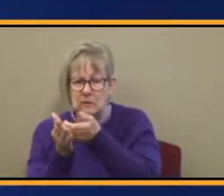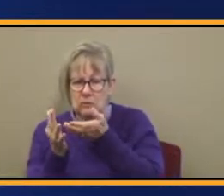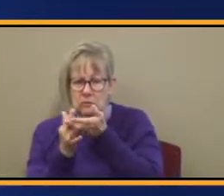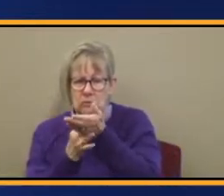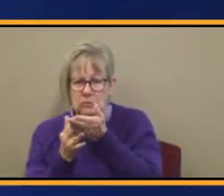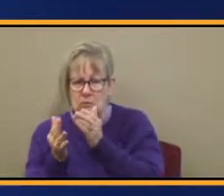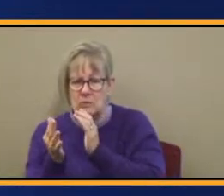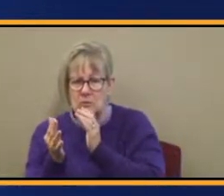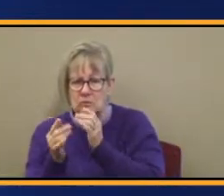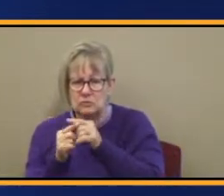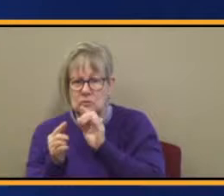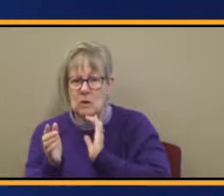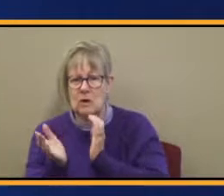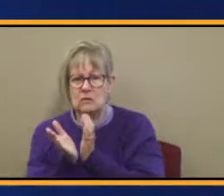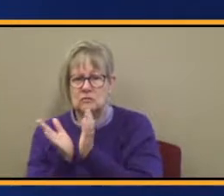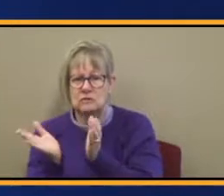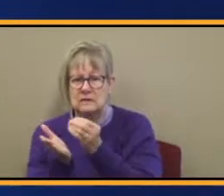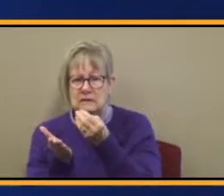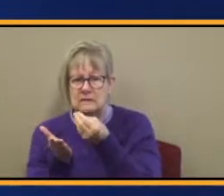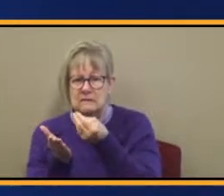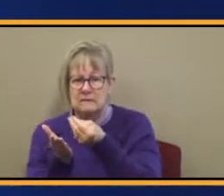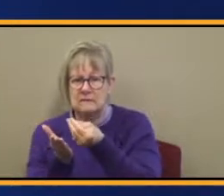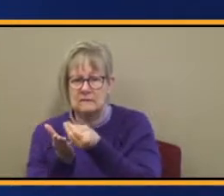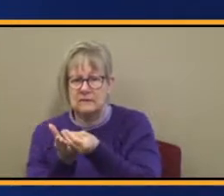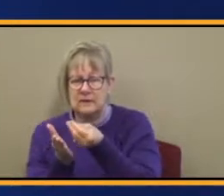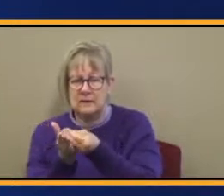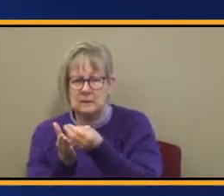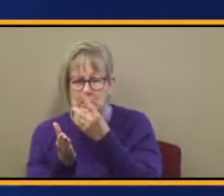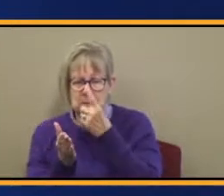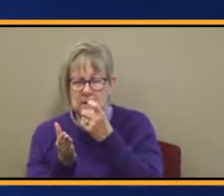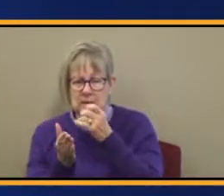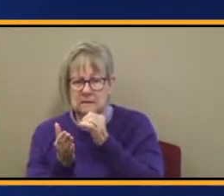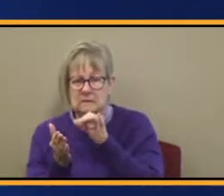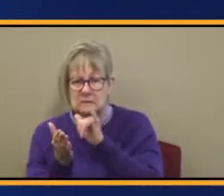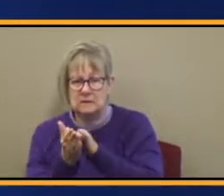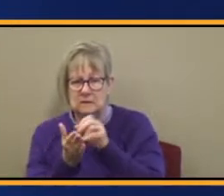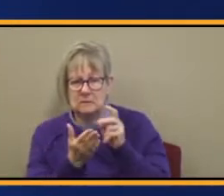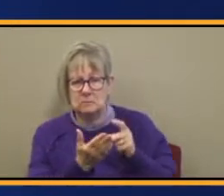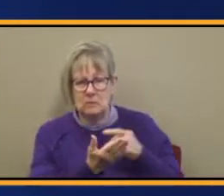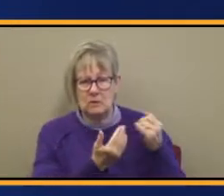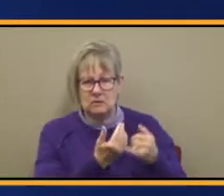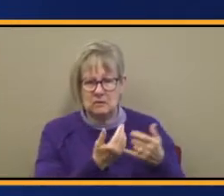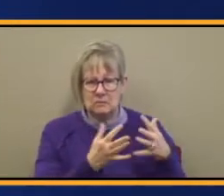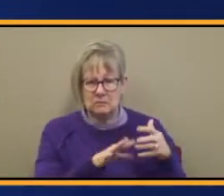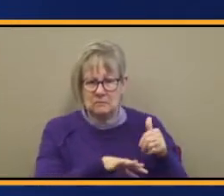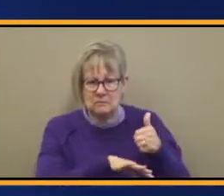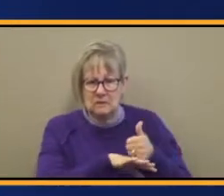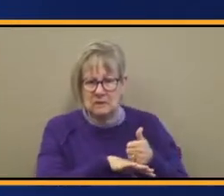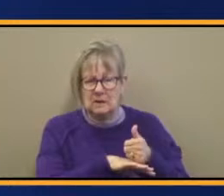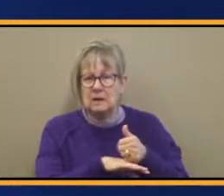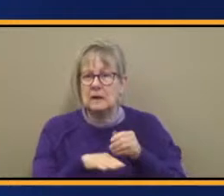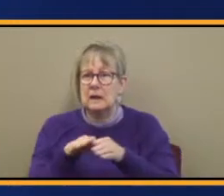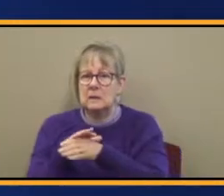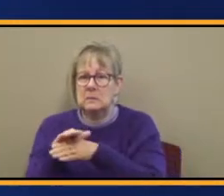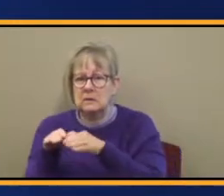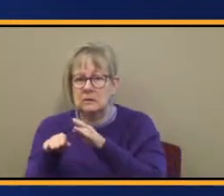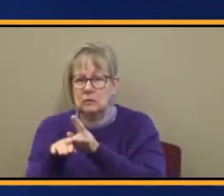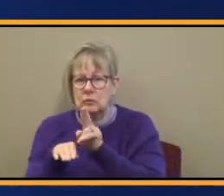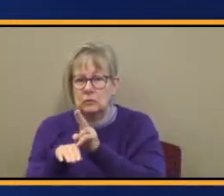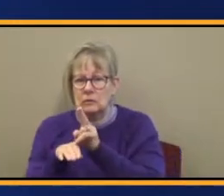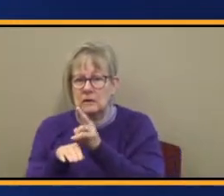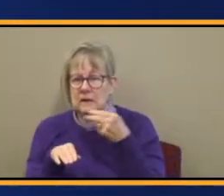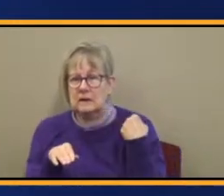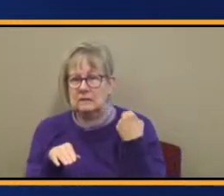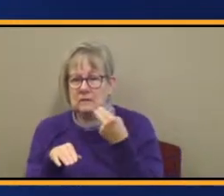these economic development signature projects in downtown. Do we currently have that forecasted in our formula? It's based on utilizing historical data.